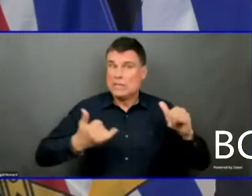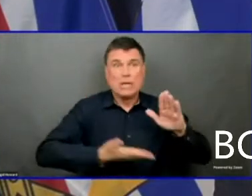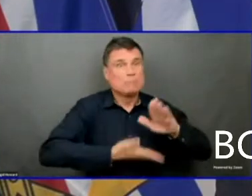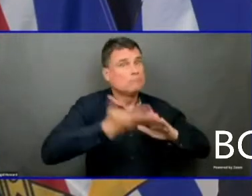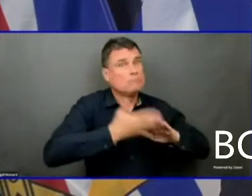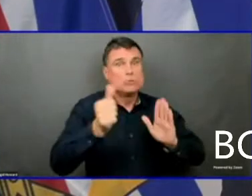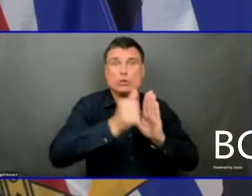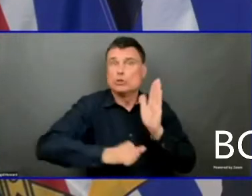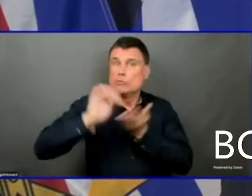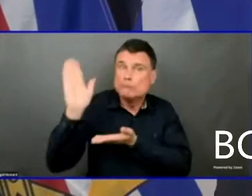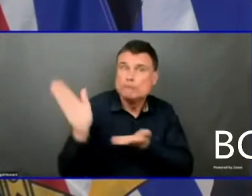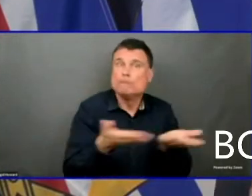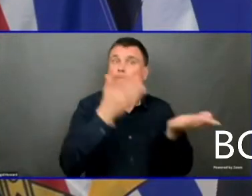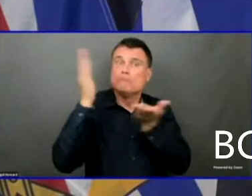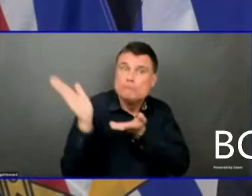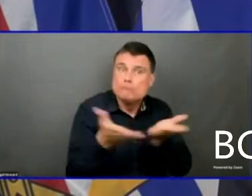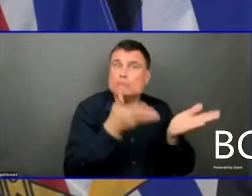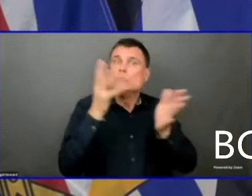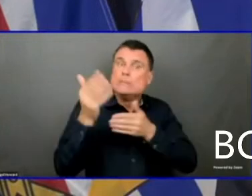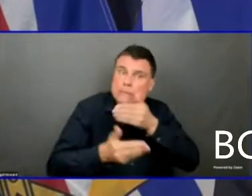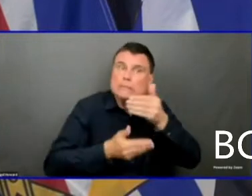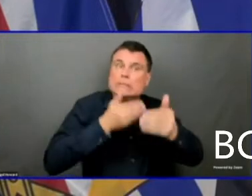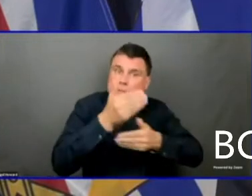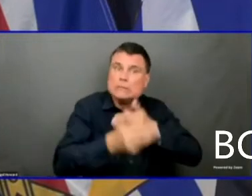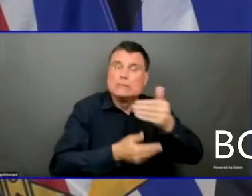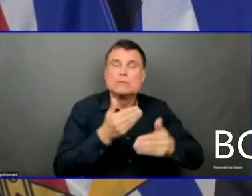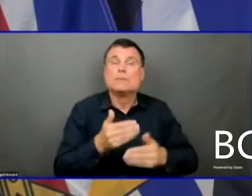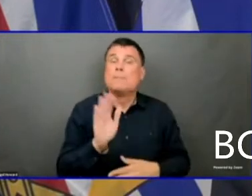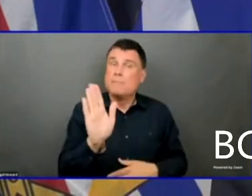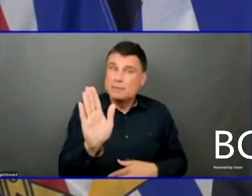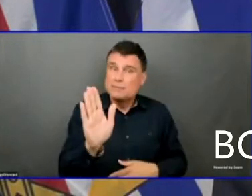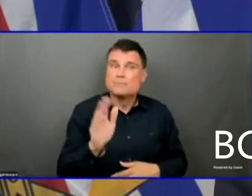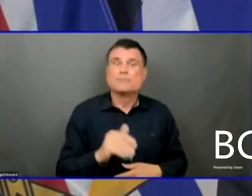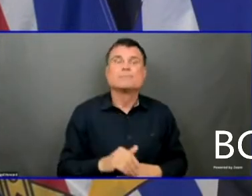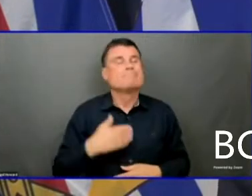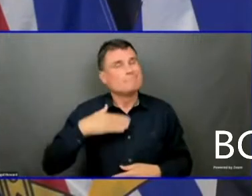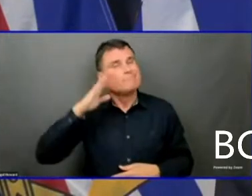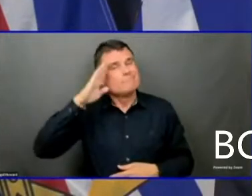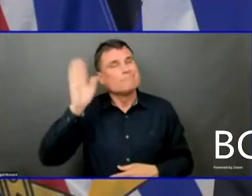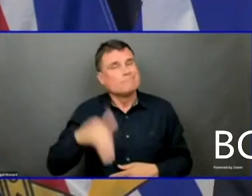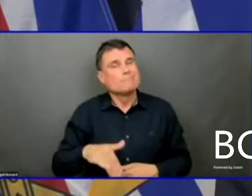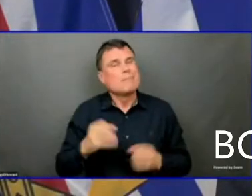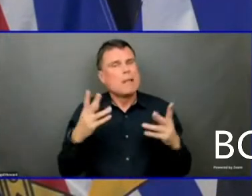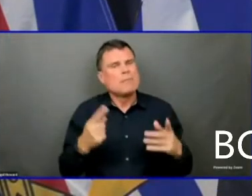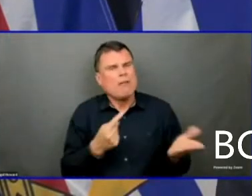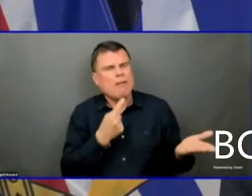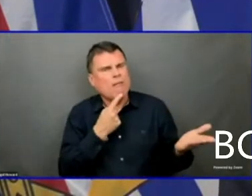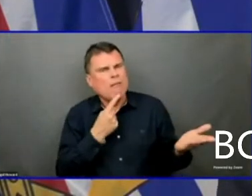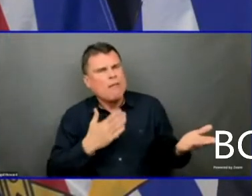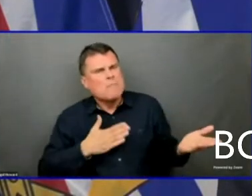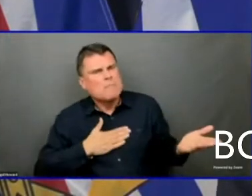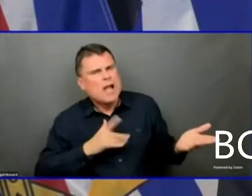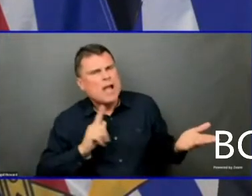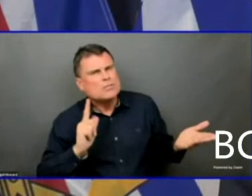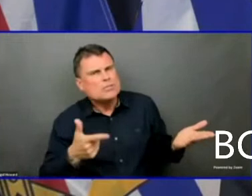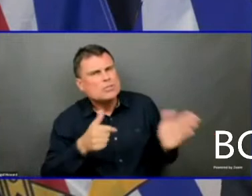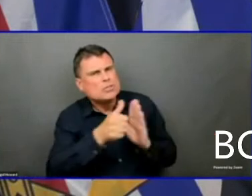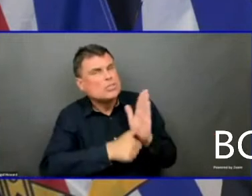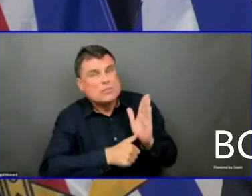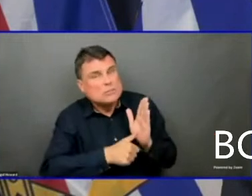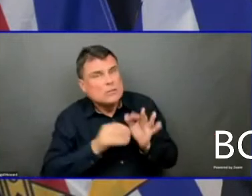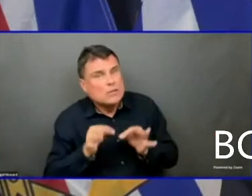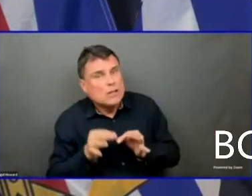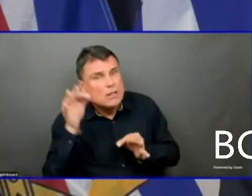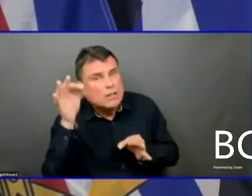to see. It doesn't lessen the disappointment the postponements caused our patients, their families, and their care providers.